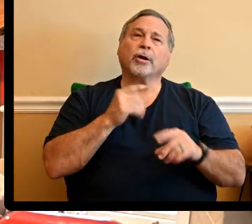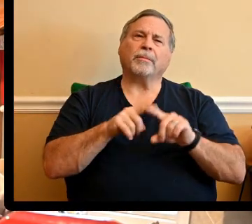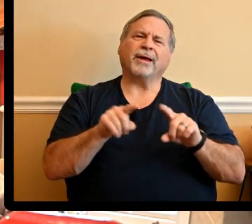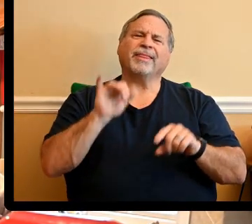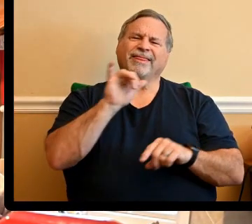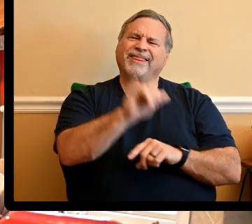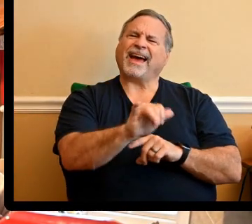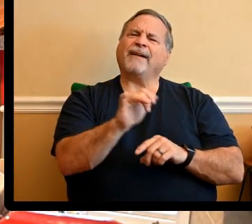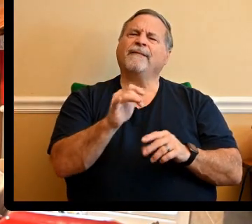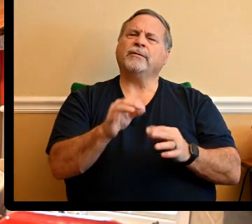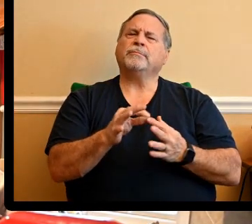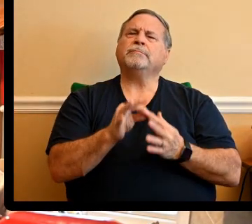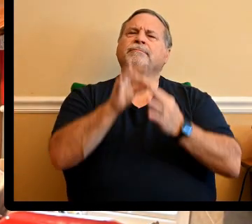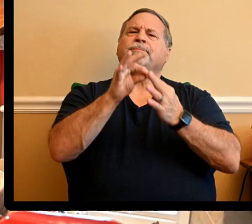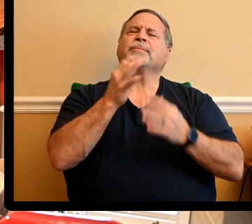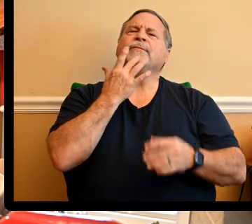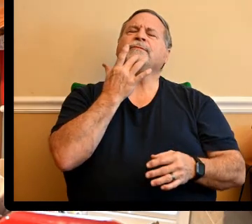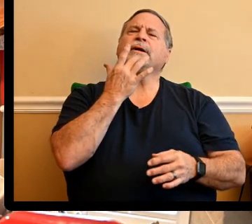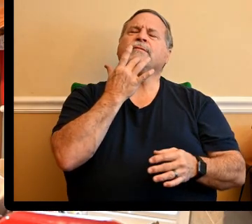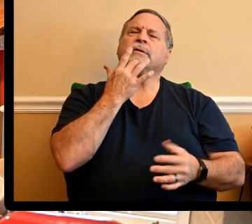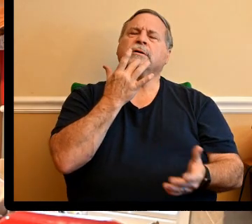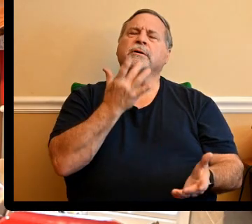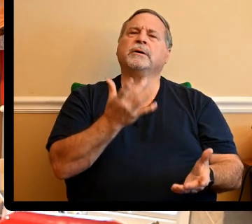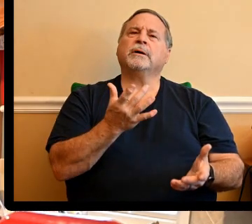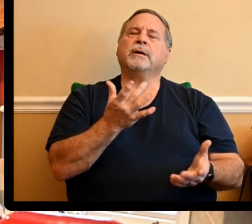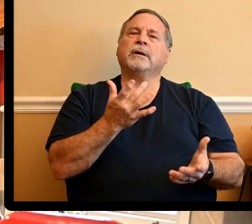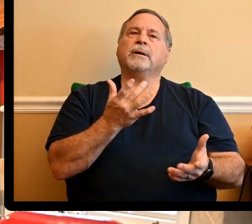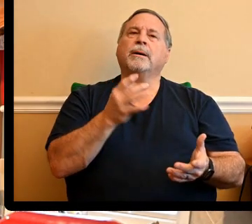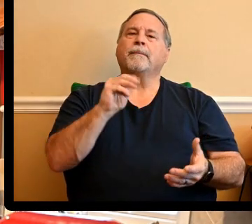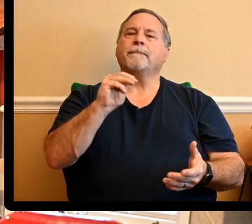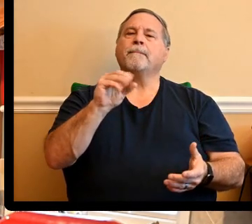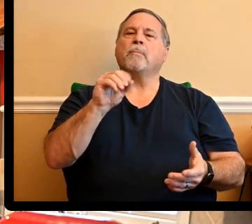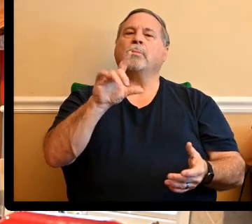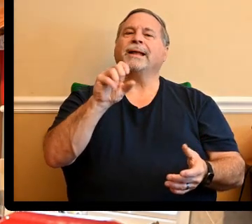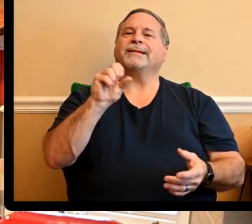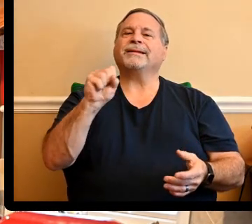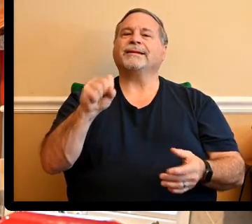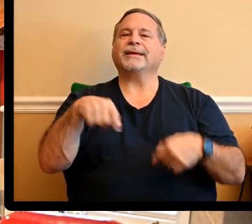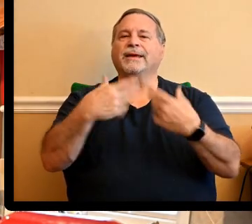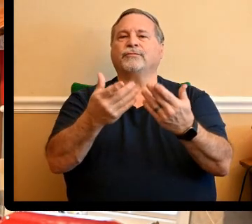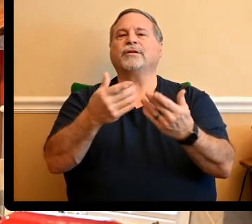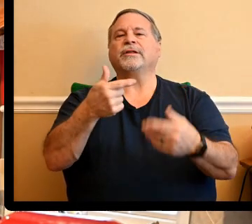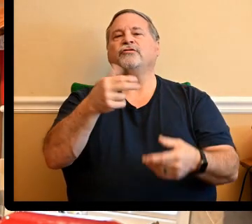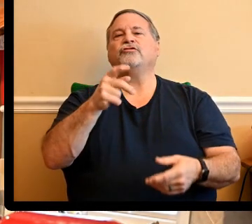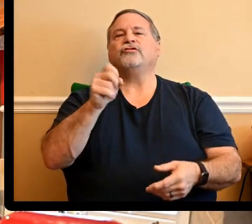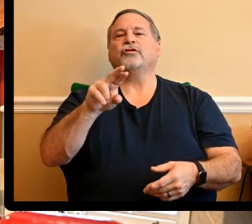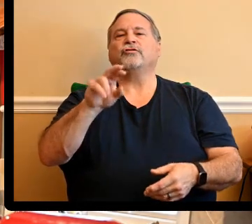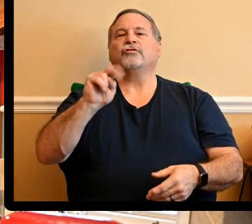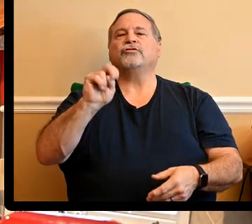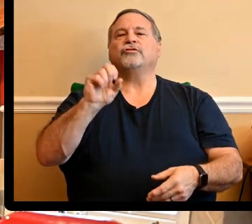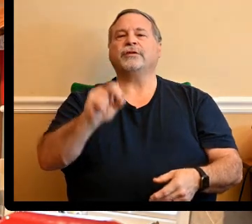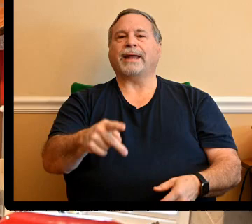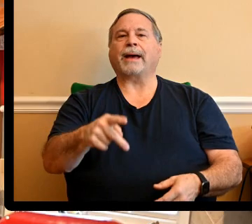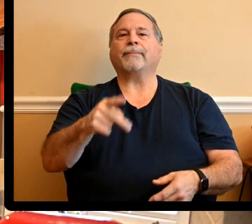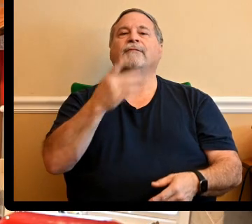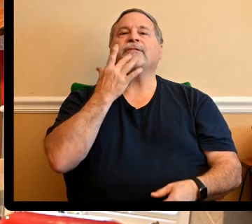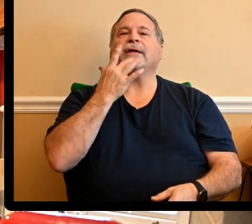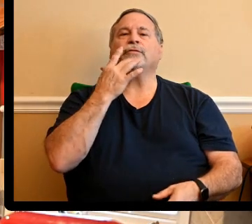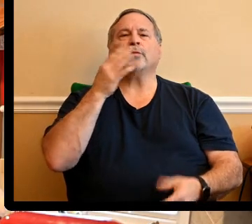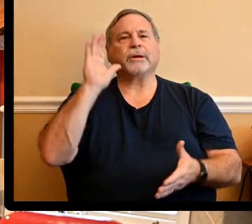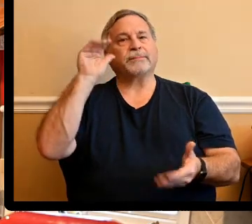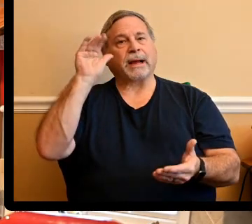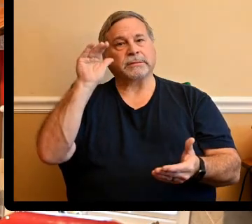sugar, but I think that molasses really gives it that ginger snap flavor that you're expecting to